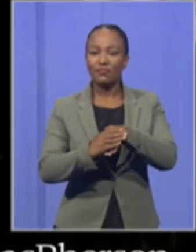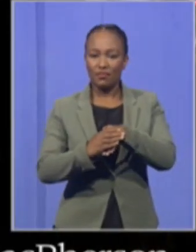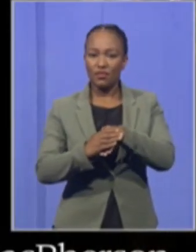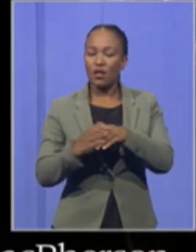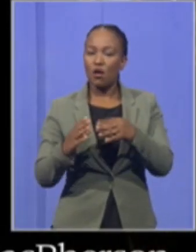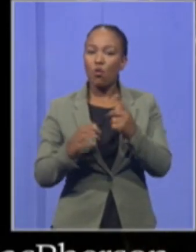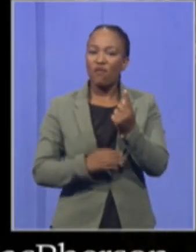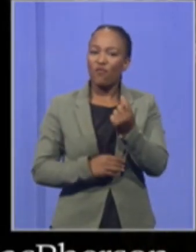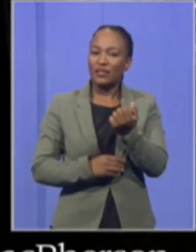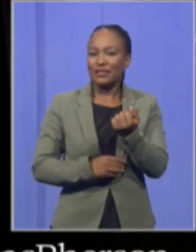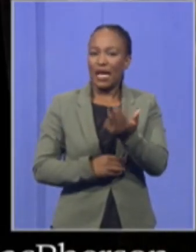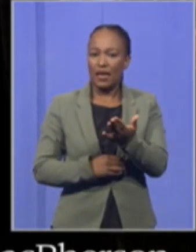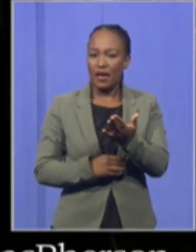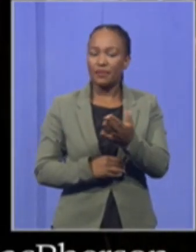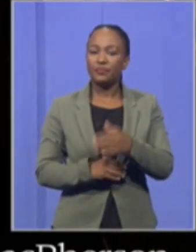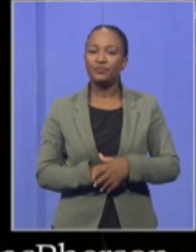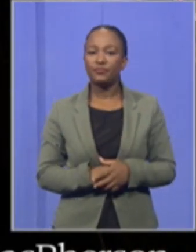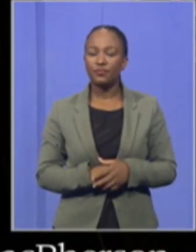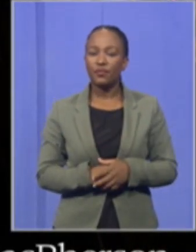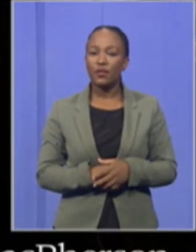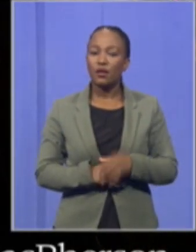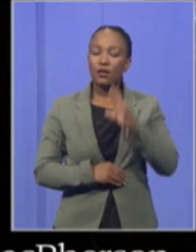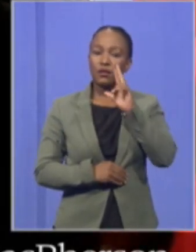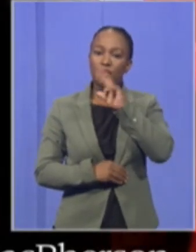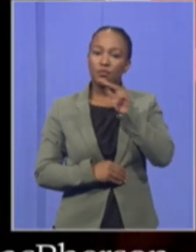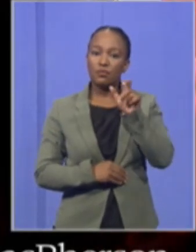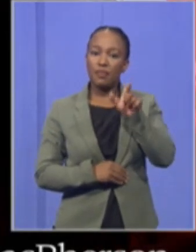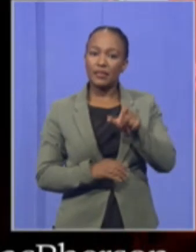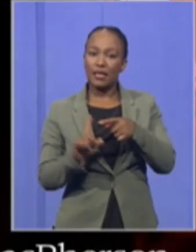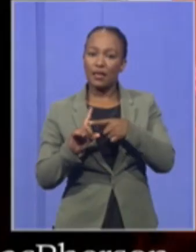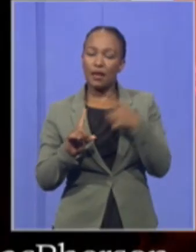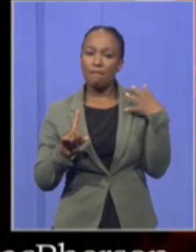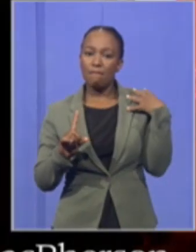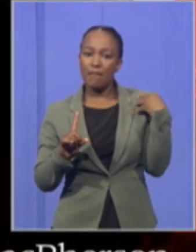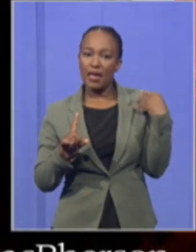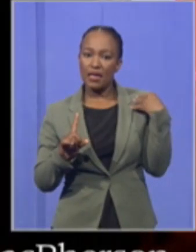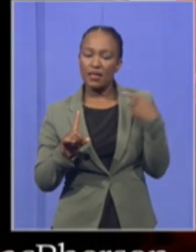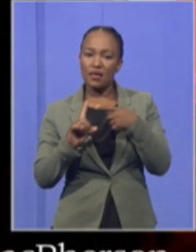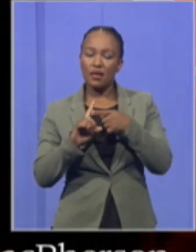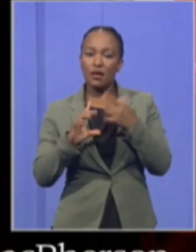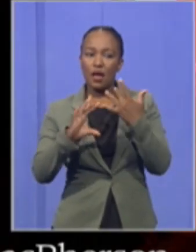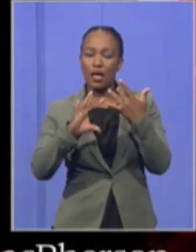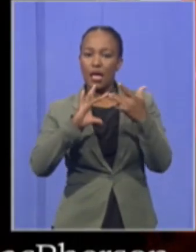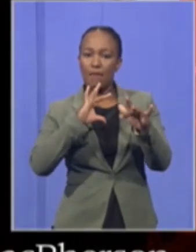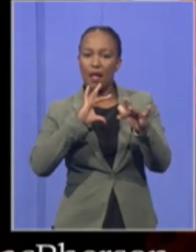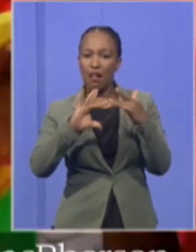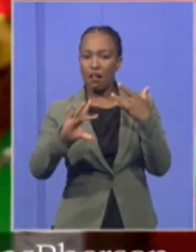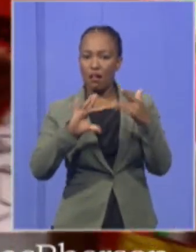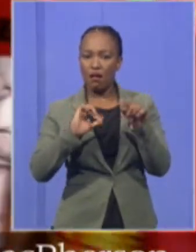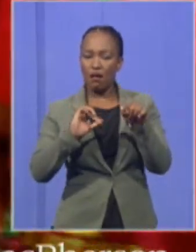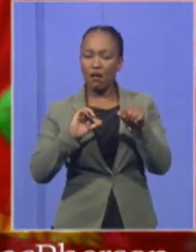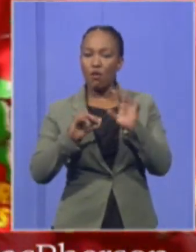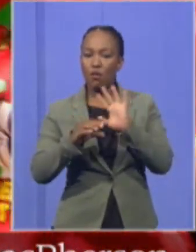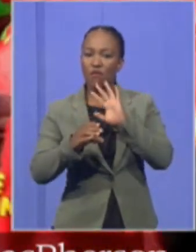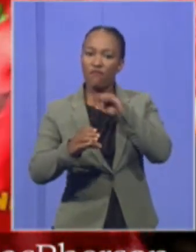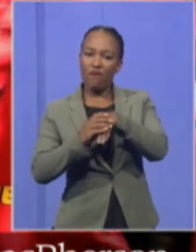on tenders. Sibueledi sa ga tona sa re tona o ne a tsibogela di-email di le mmalwa tseo a neng a akareditswe mo go